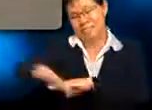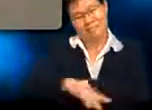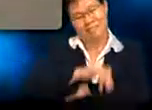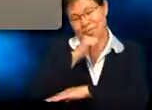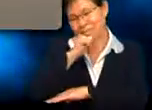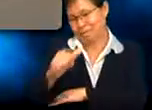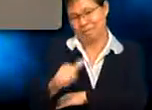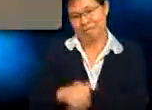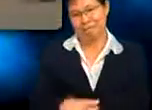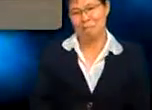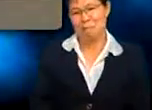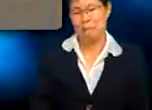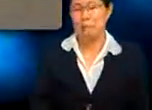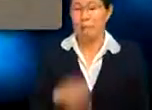sea.